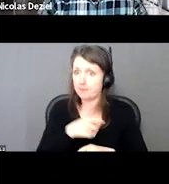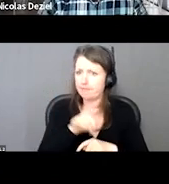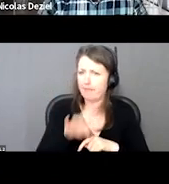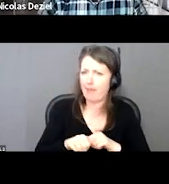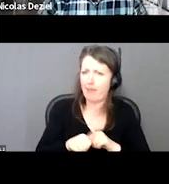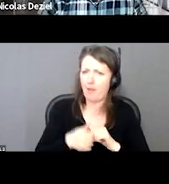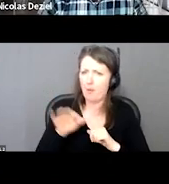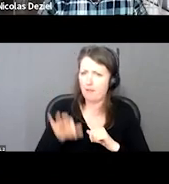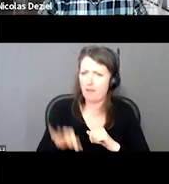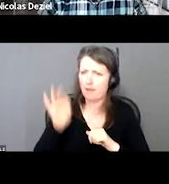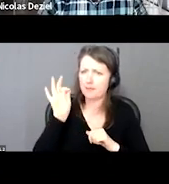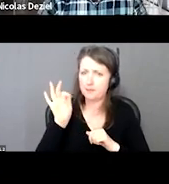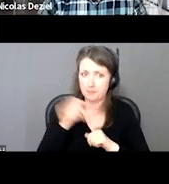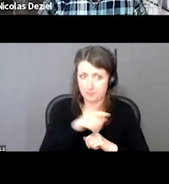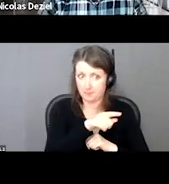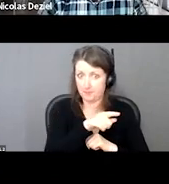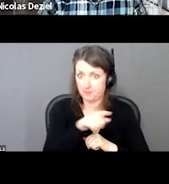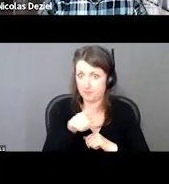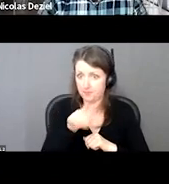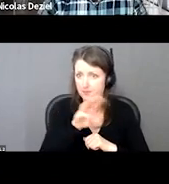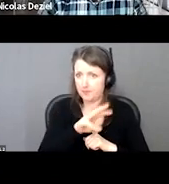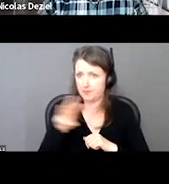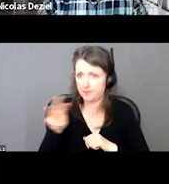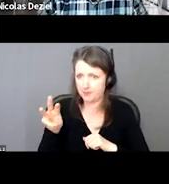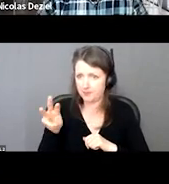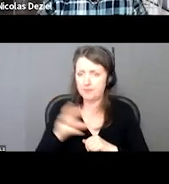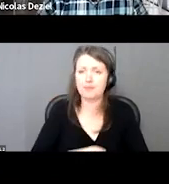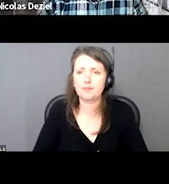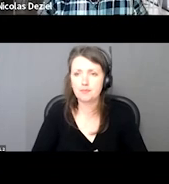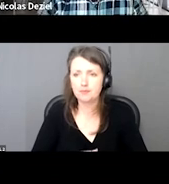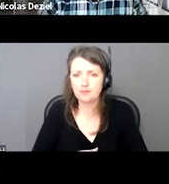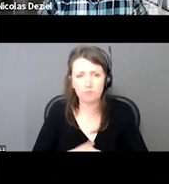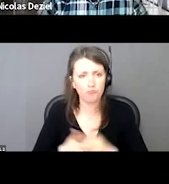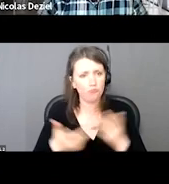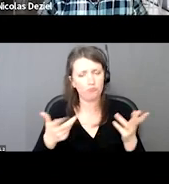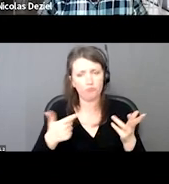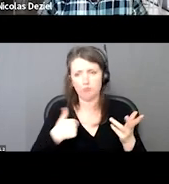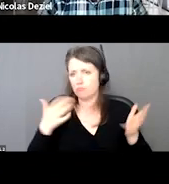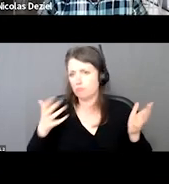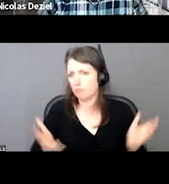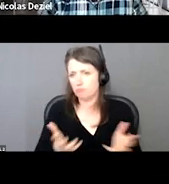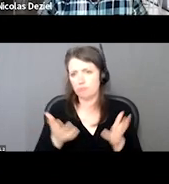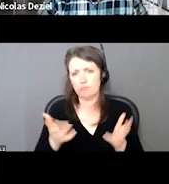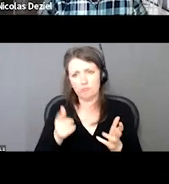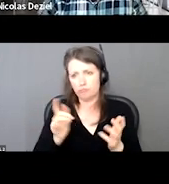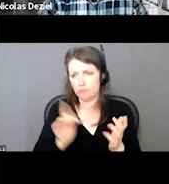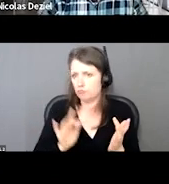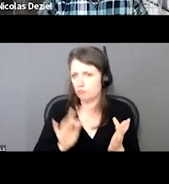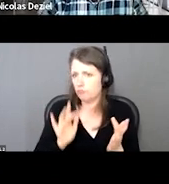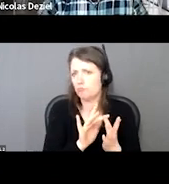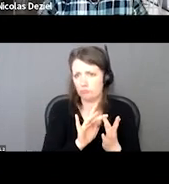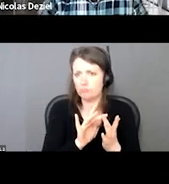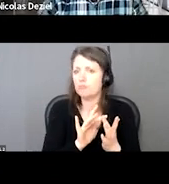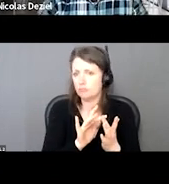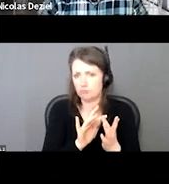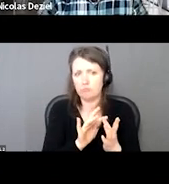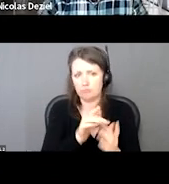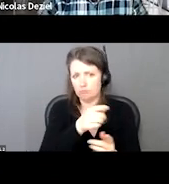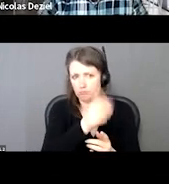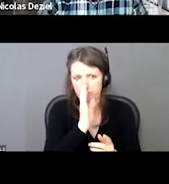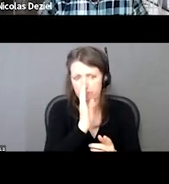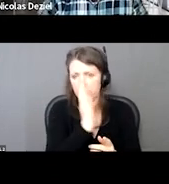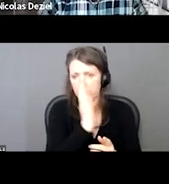you're more than, you're very welcome to connect with them after the session if you want to learn more about the